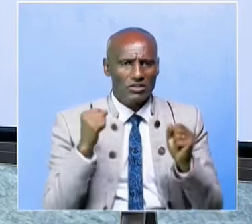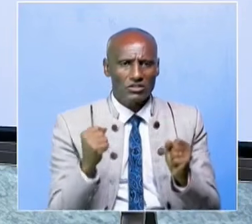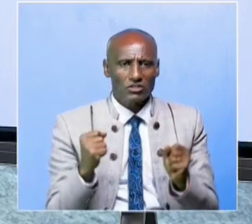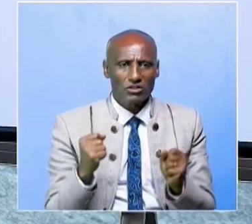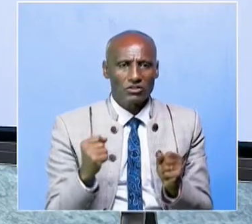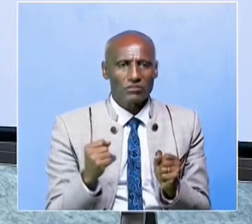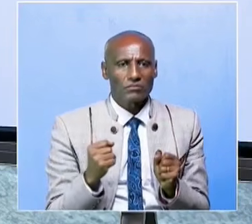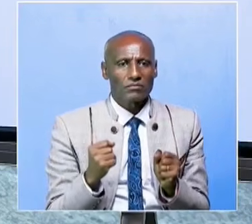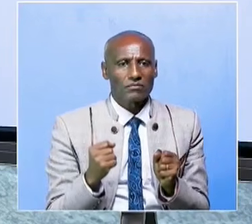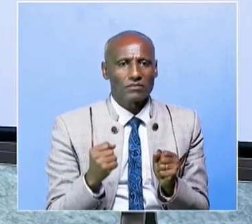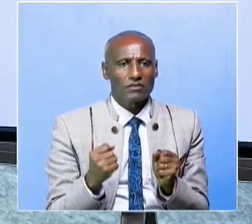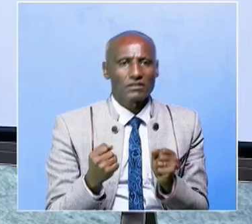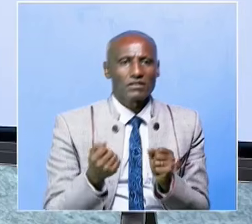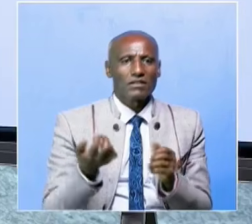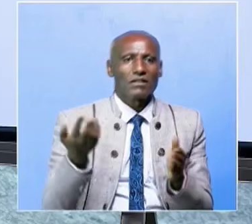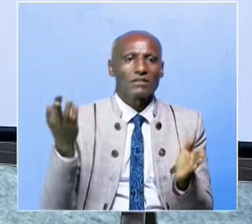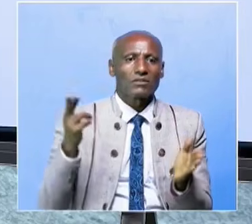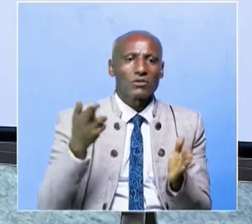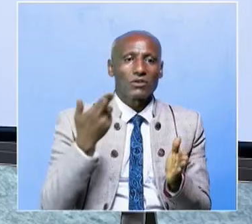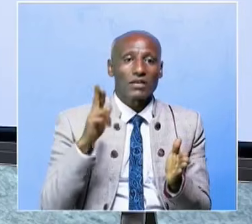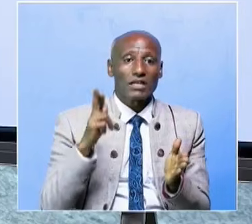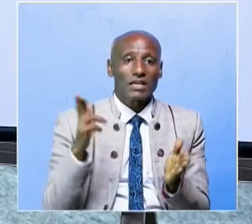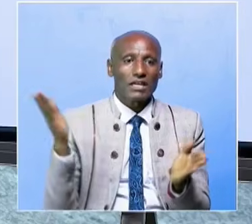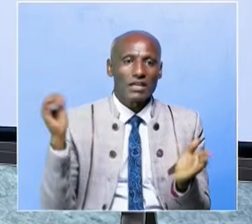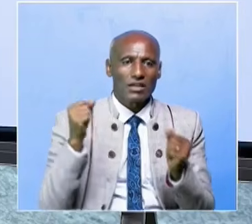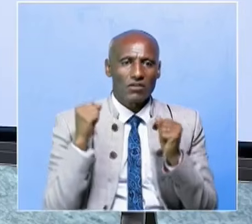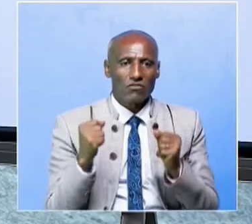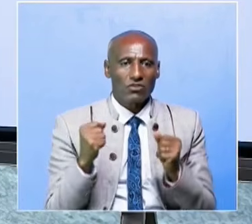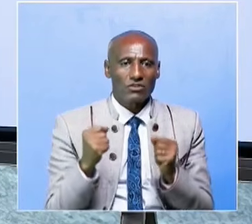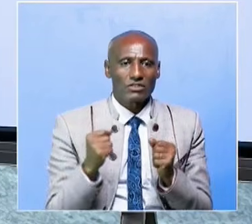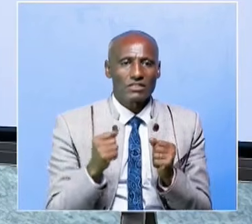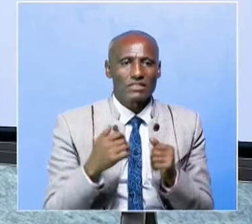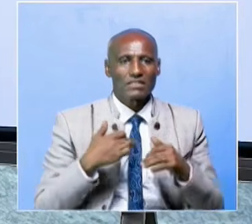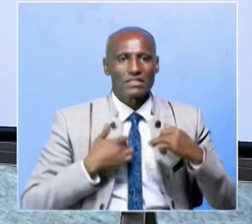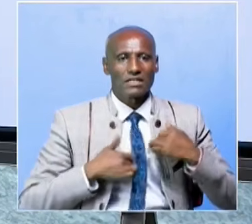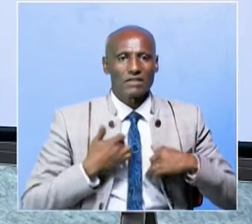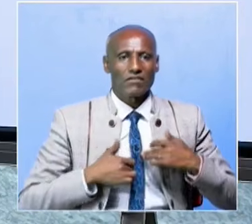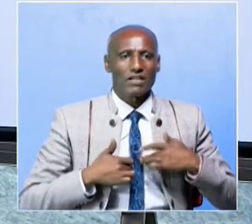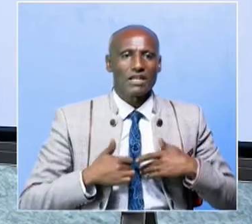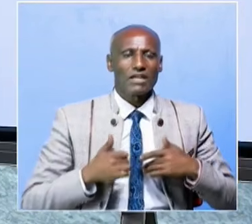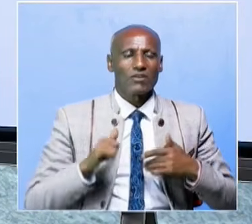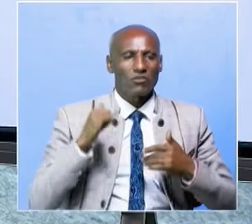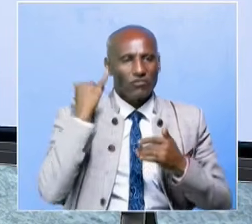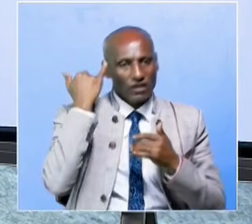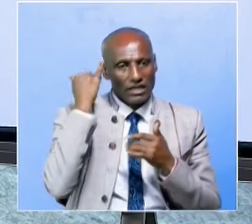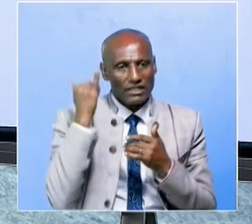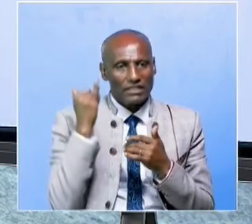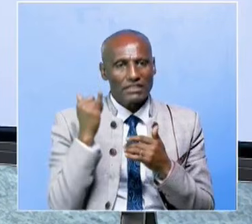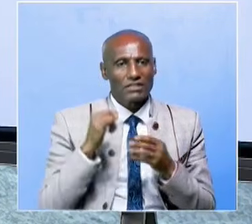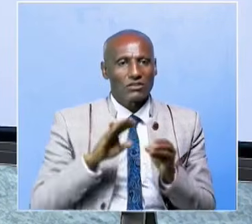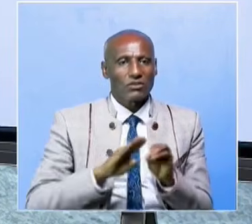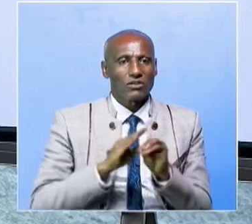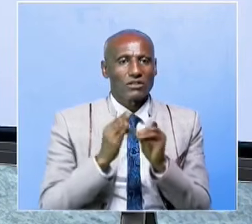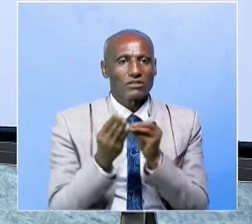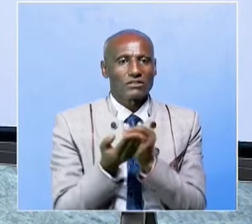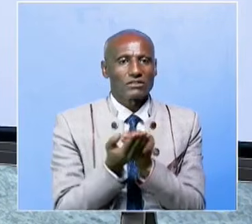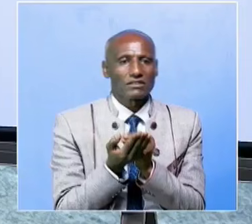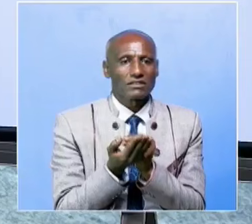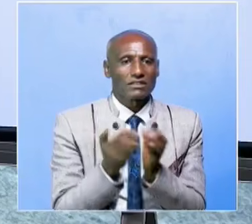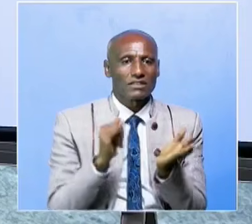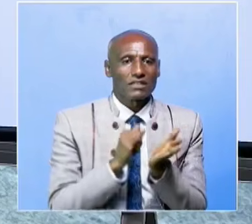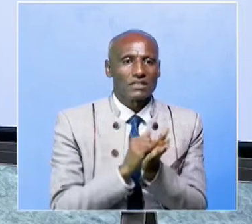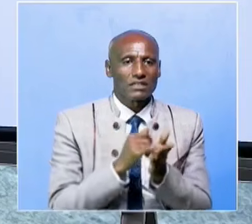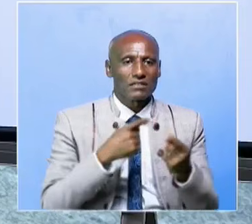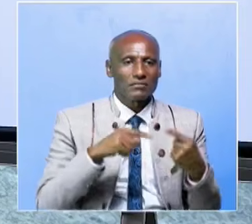So reinforcing could be what? It could be a feeling, an idea, or a situation that